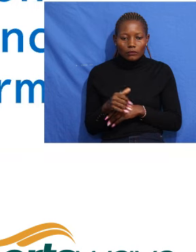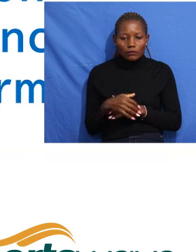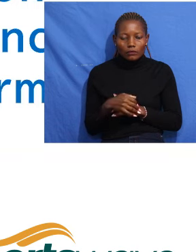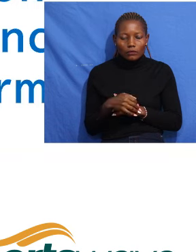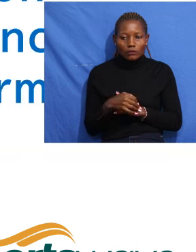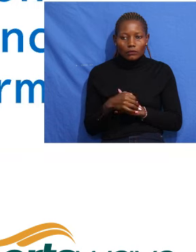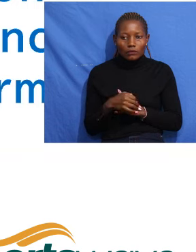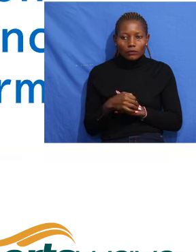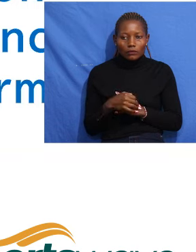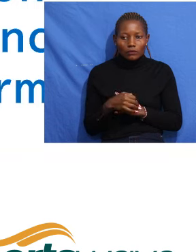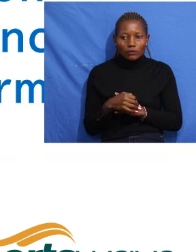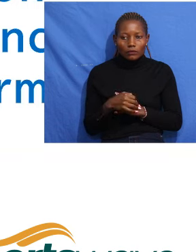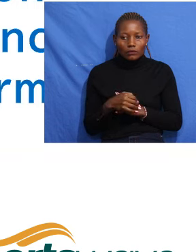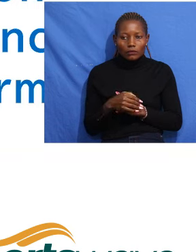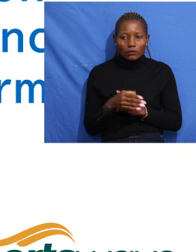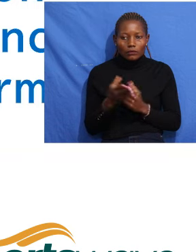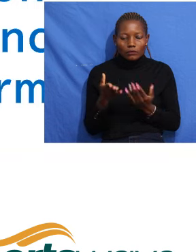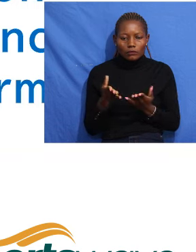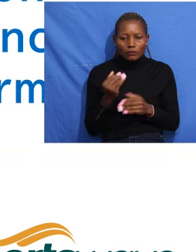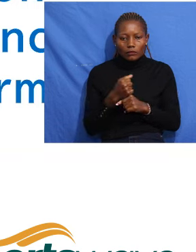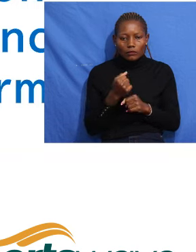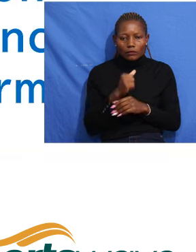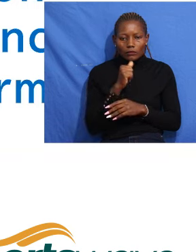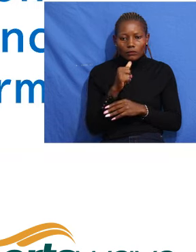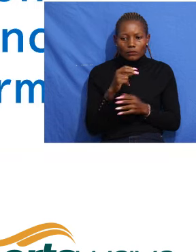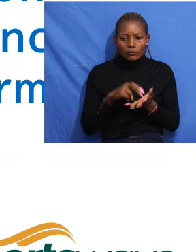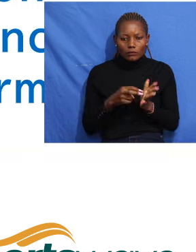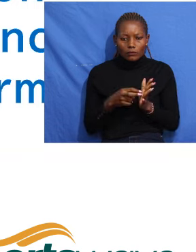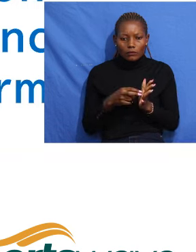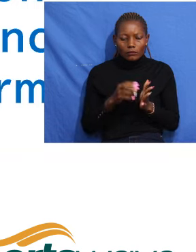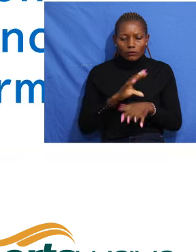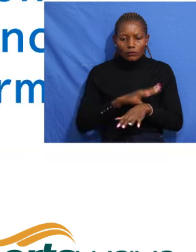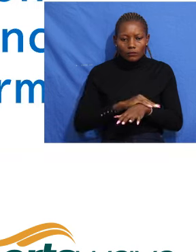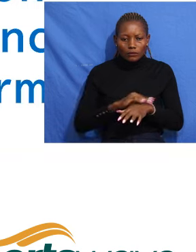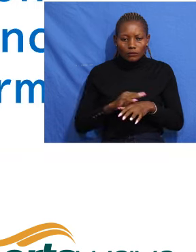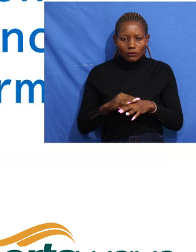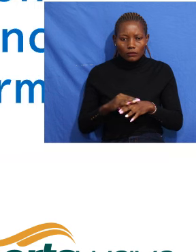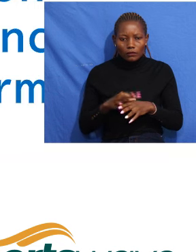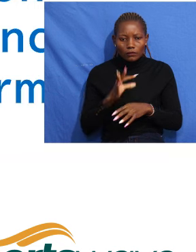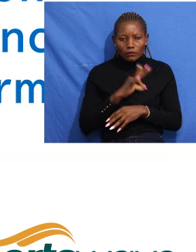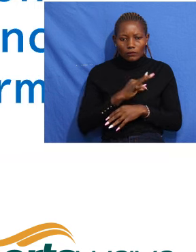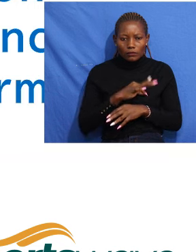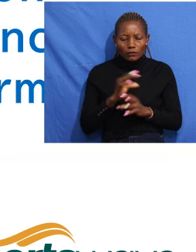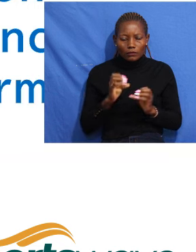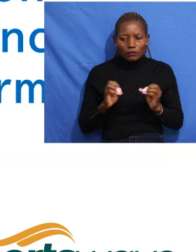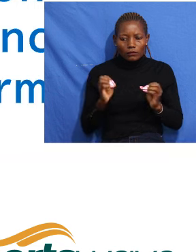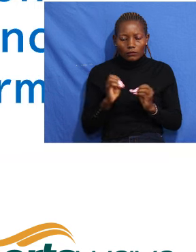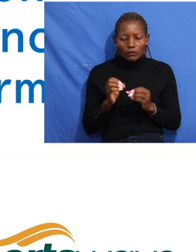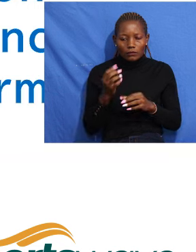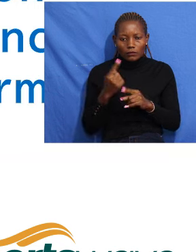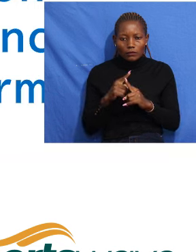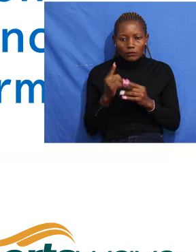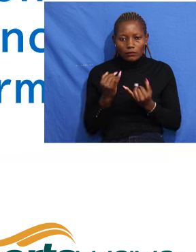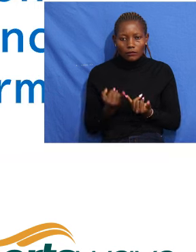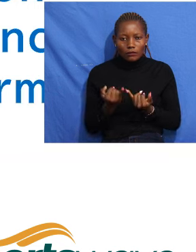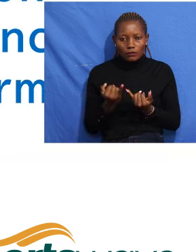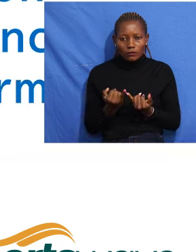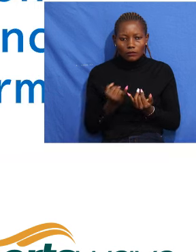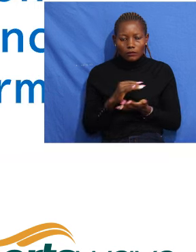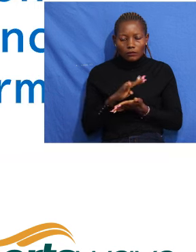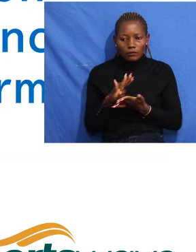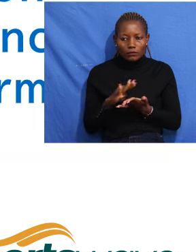far. So this doesn't mean that massage is not beneficial for recovery. But now,